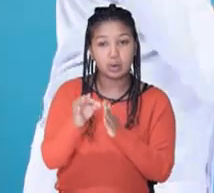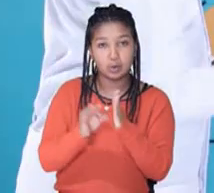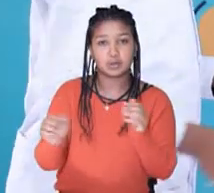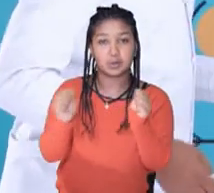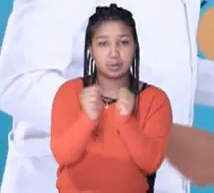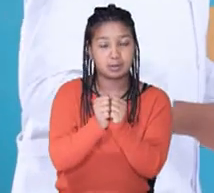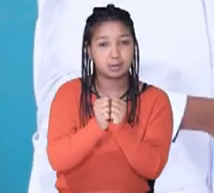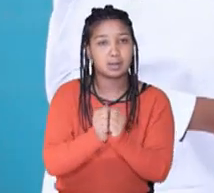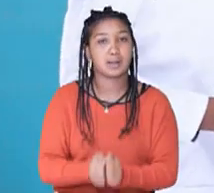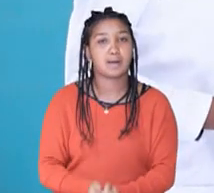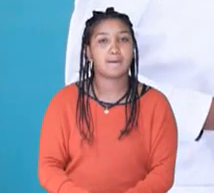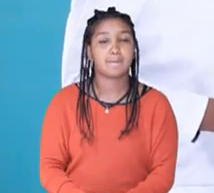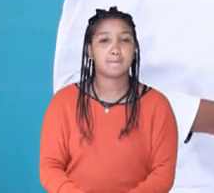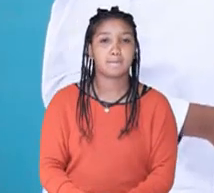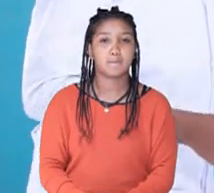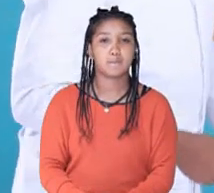all together.